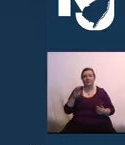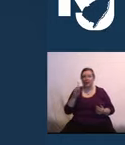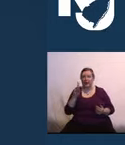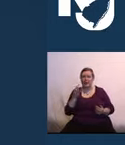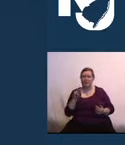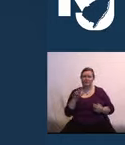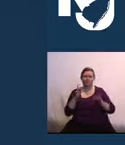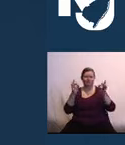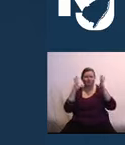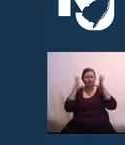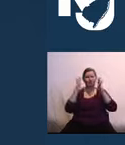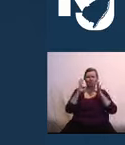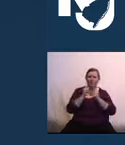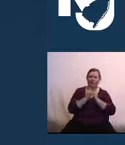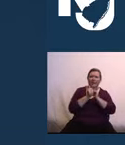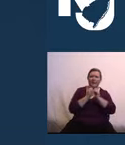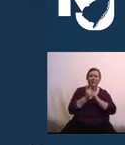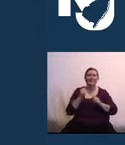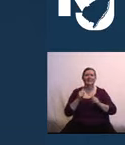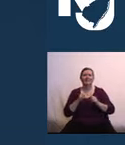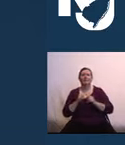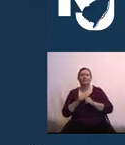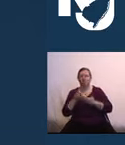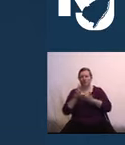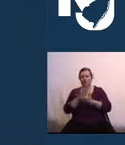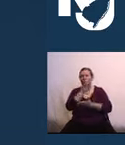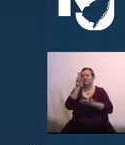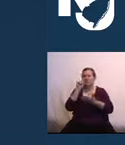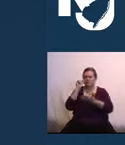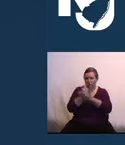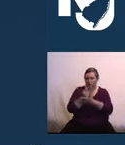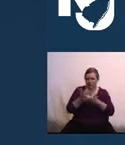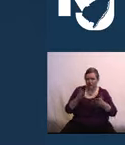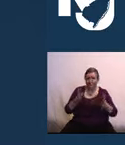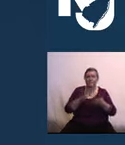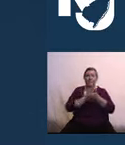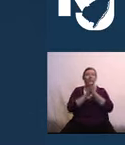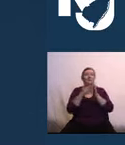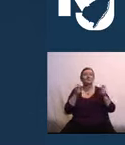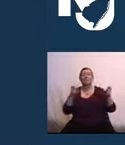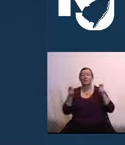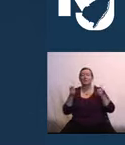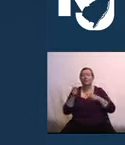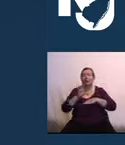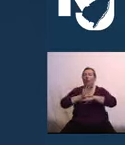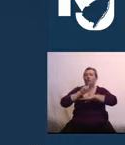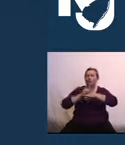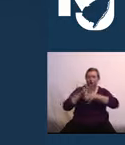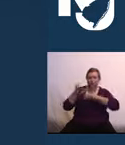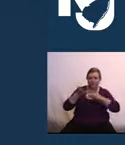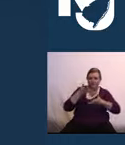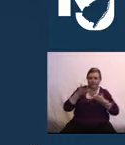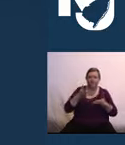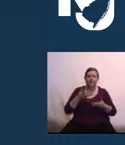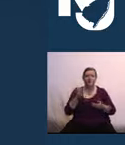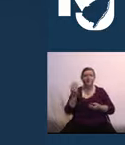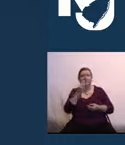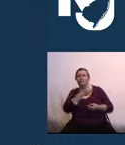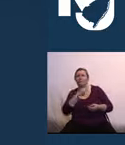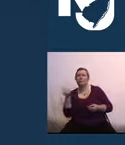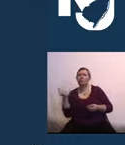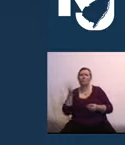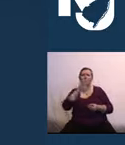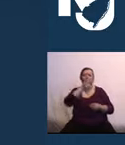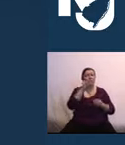Rutgers and start a career as a management consultant at a time when he was one of the very few African Americans in the field. But